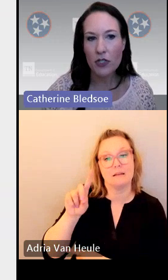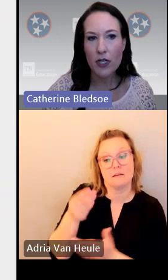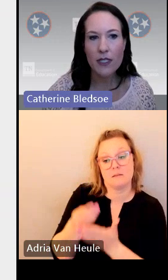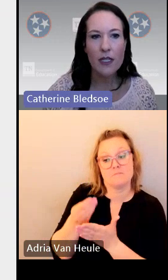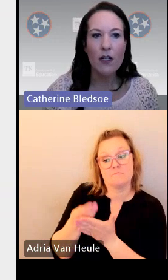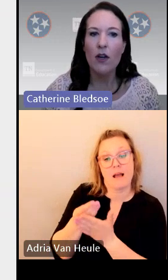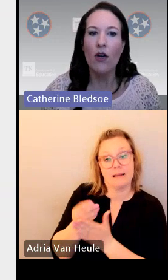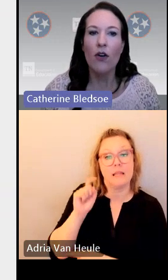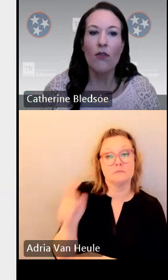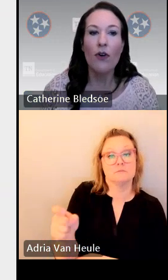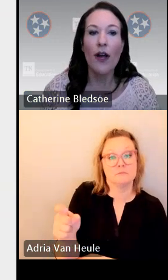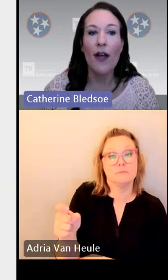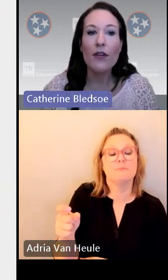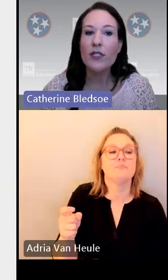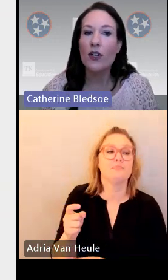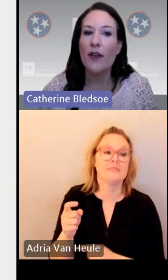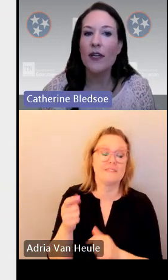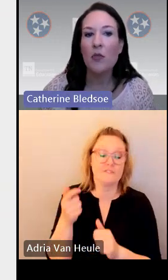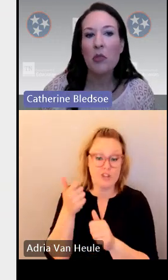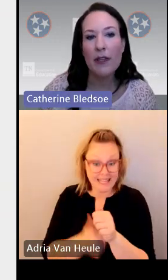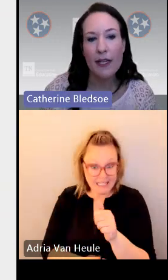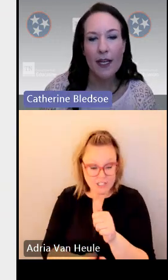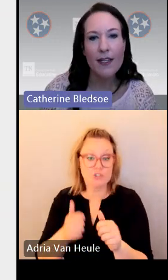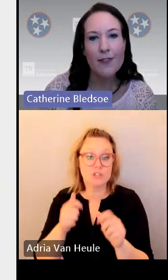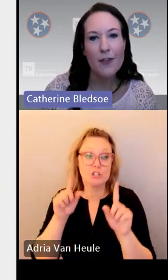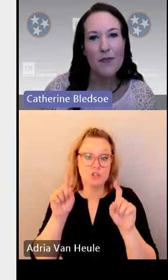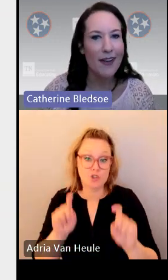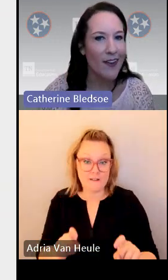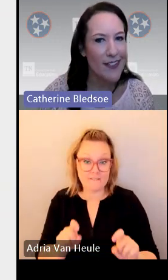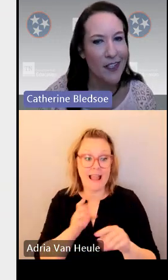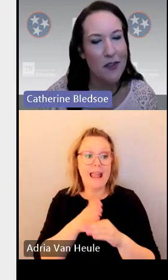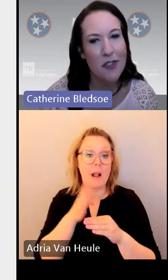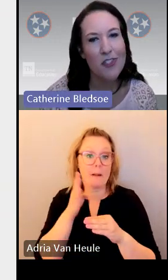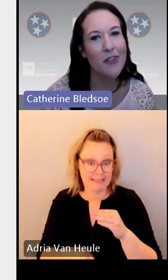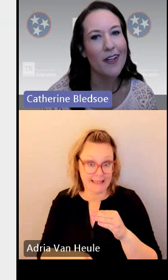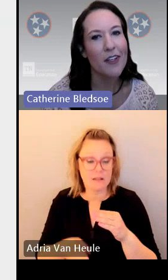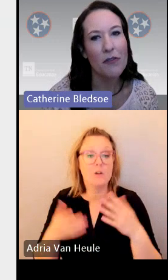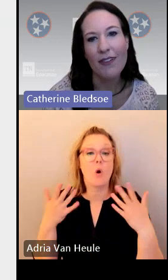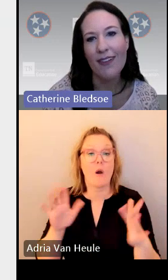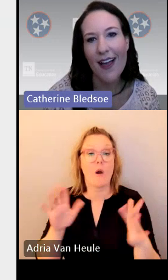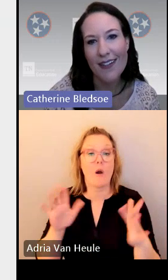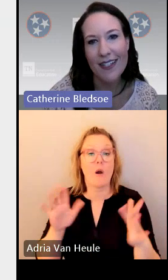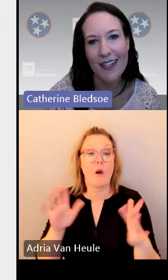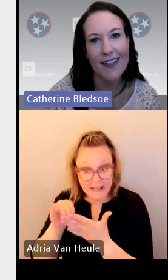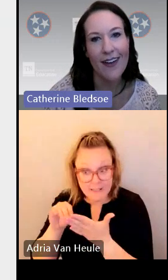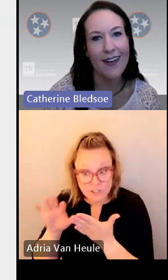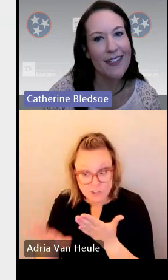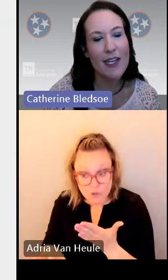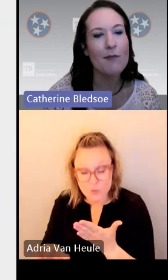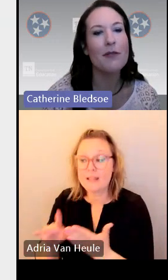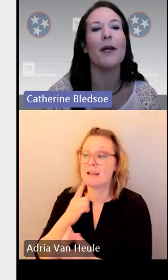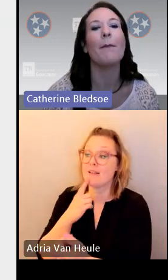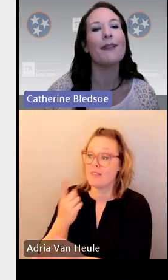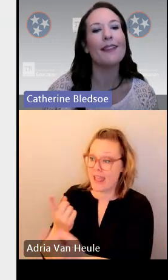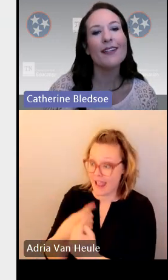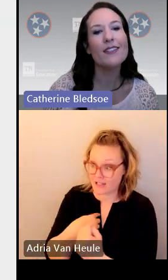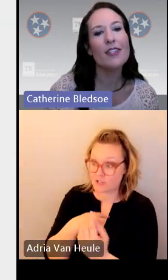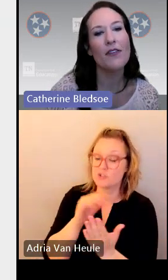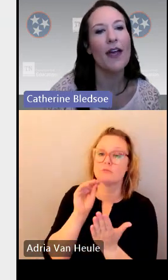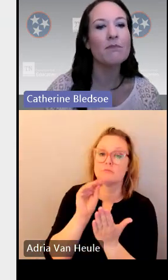by your district. For every survey completed, so you've made contact with the student, you've logged it, not an attempt,